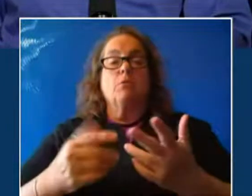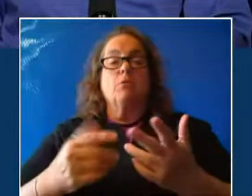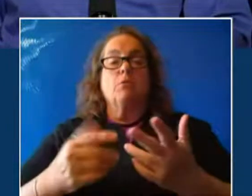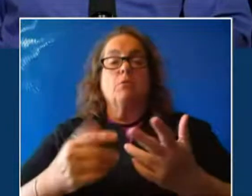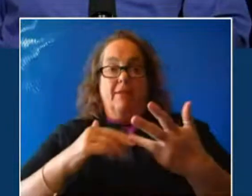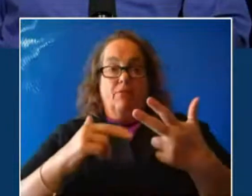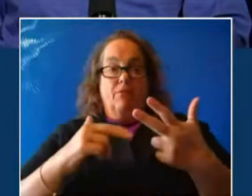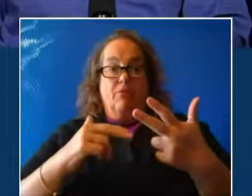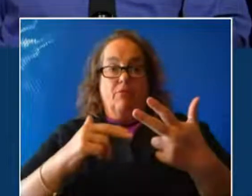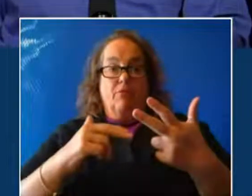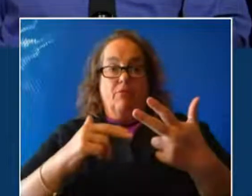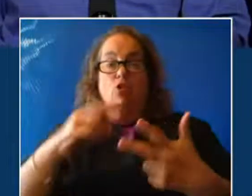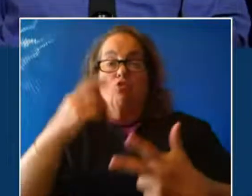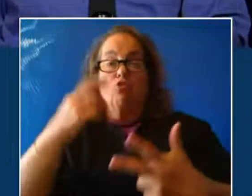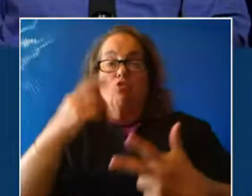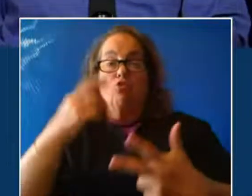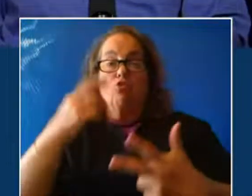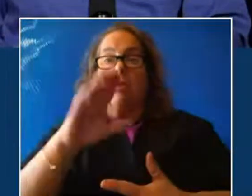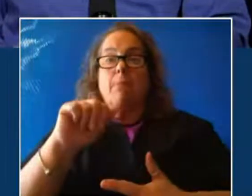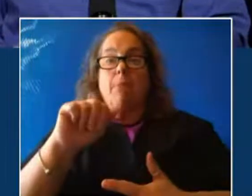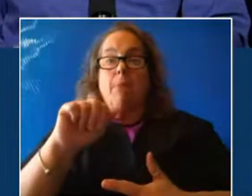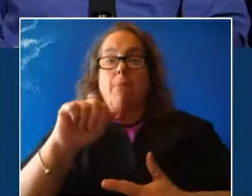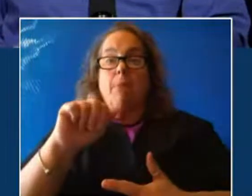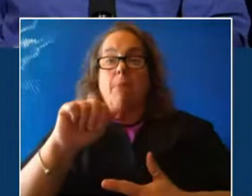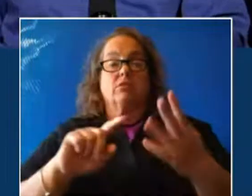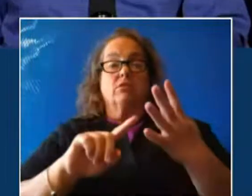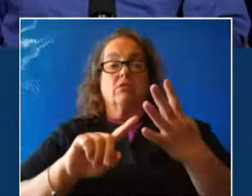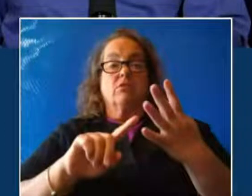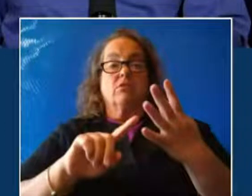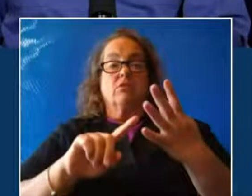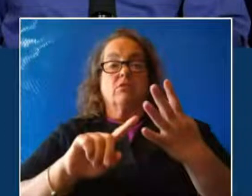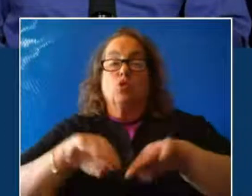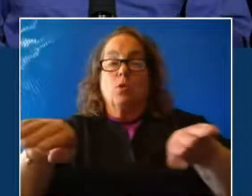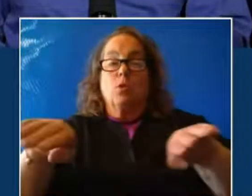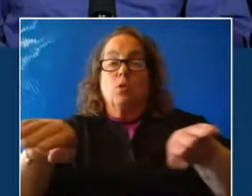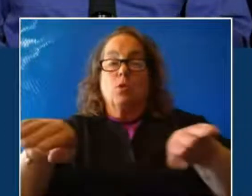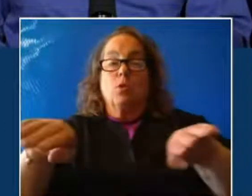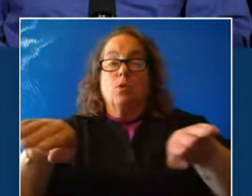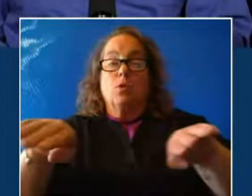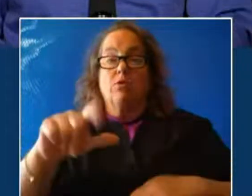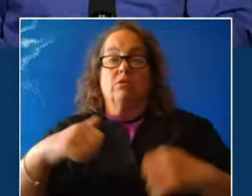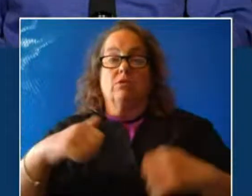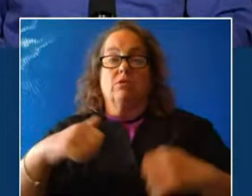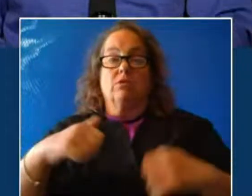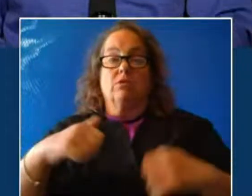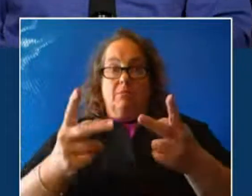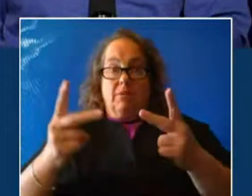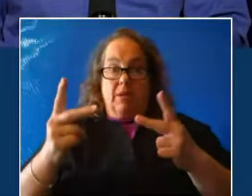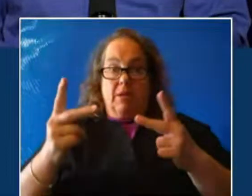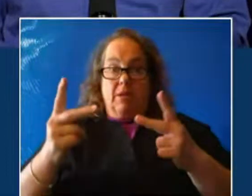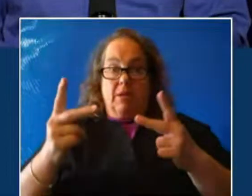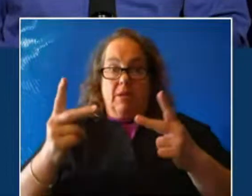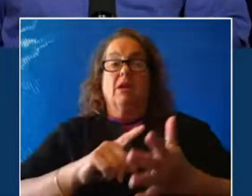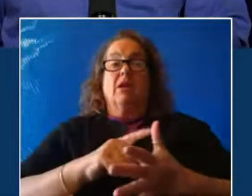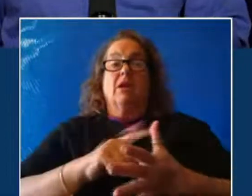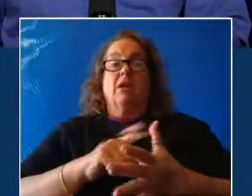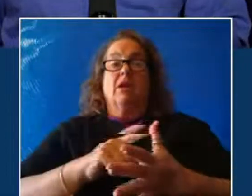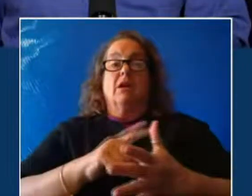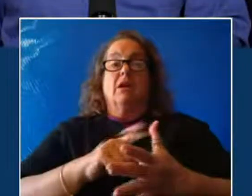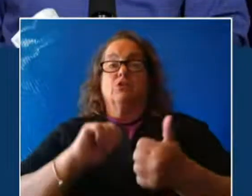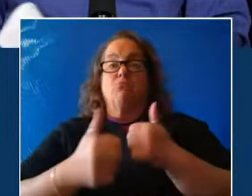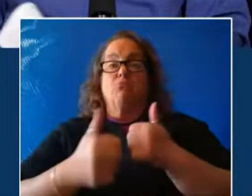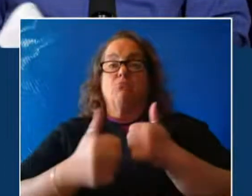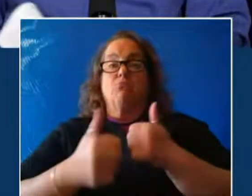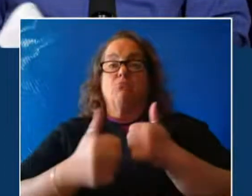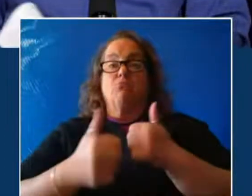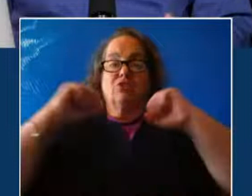pools and bathing facilities, and also one for gyms, sports, and exercise facilities. I think when those of you look at these, you'll find that they